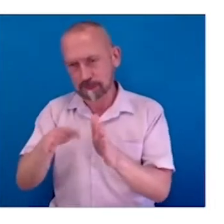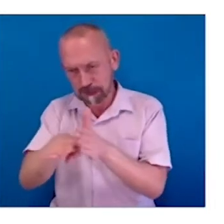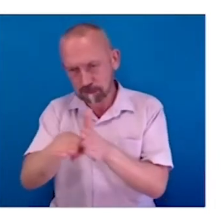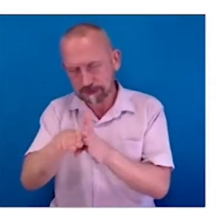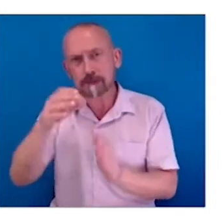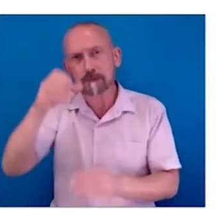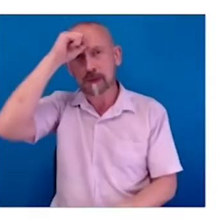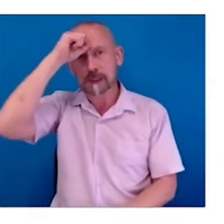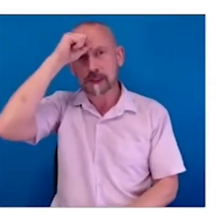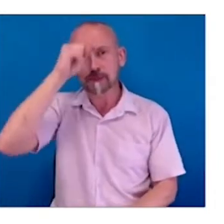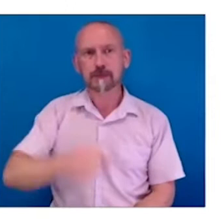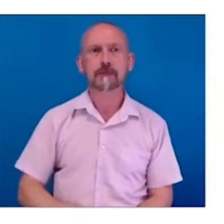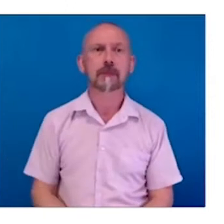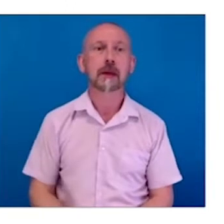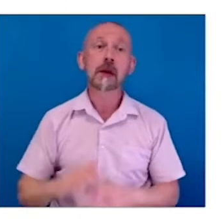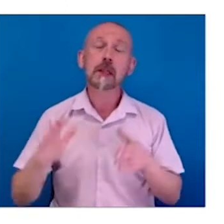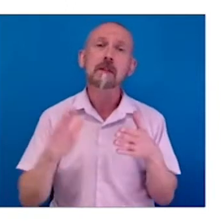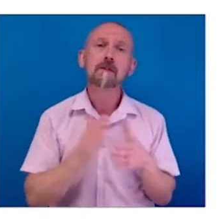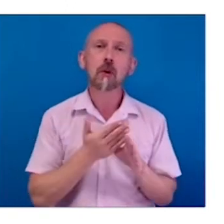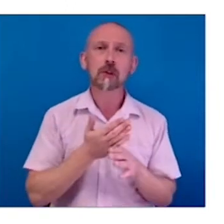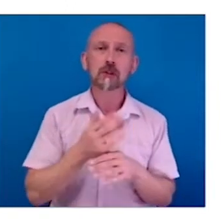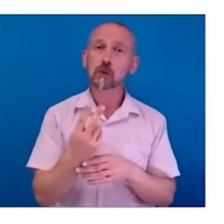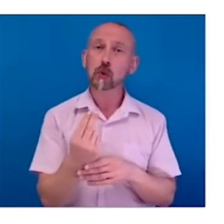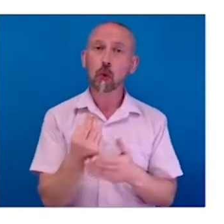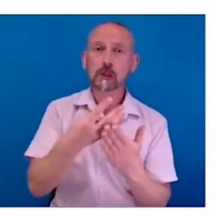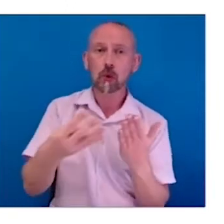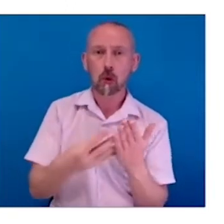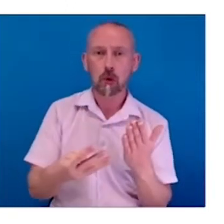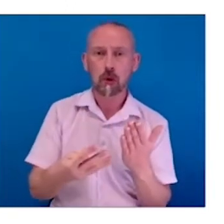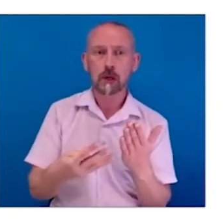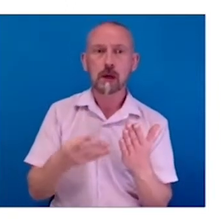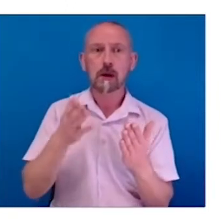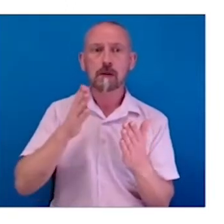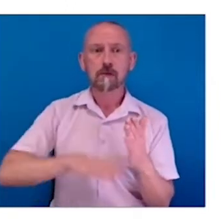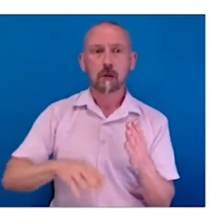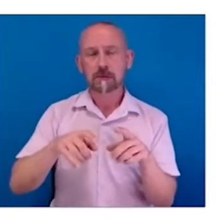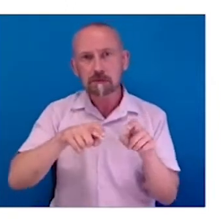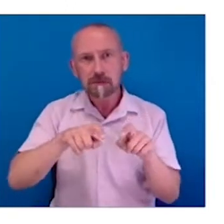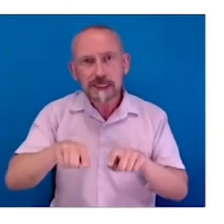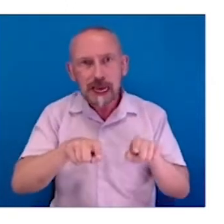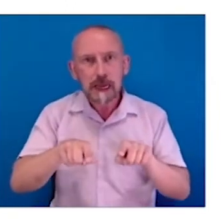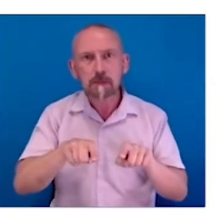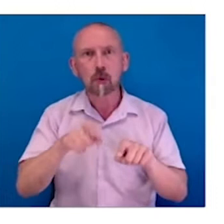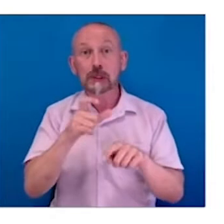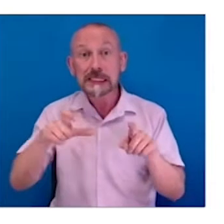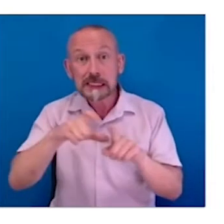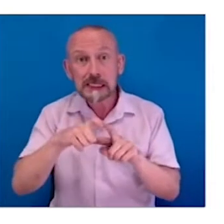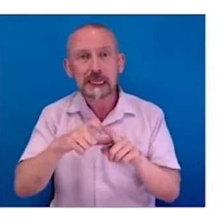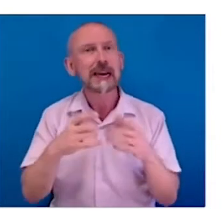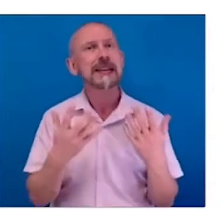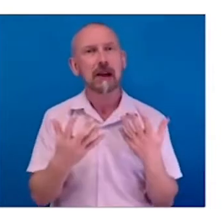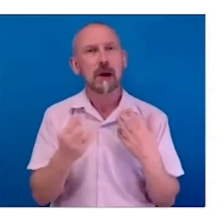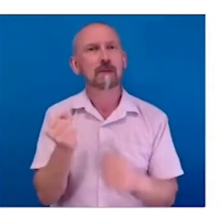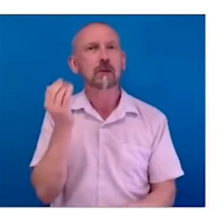CD, but now software is being developed for their production. What's happening